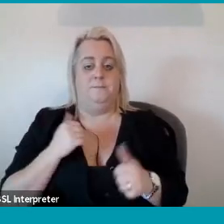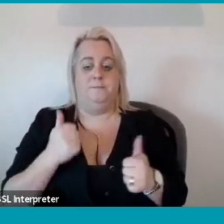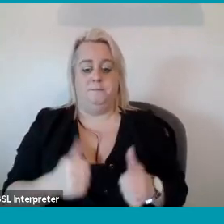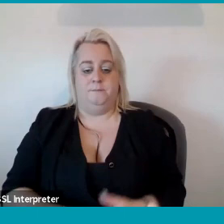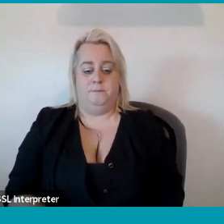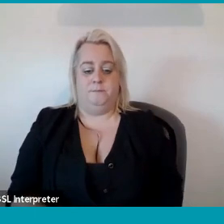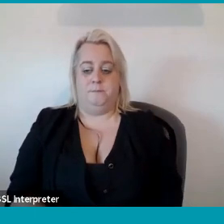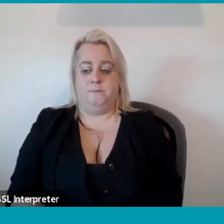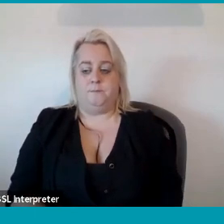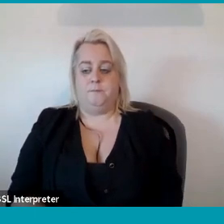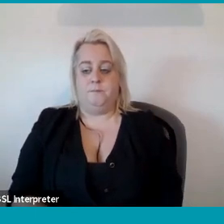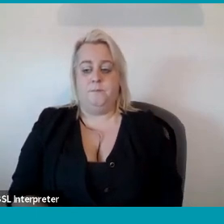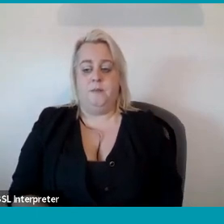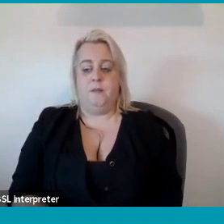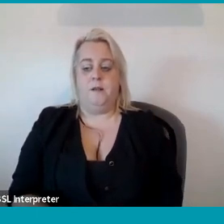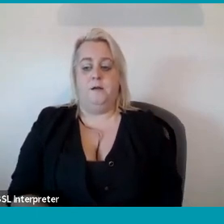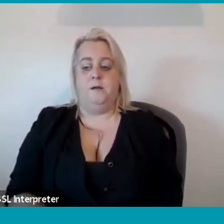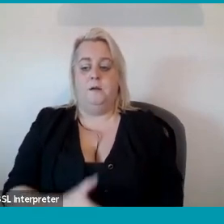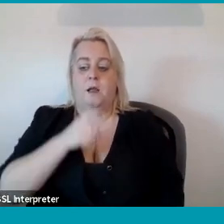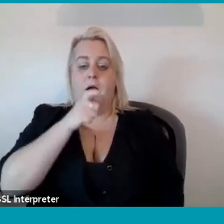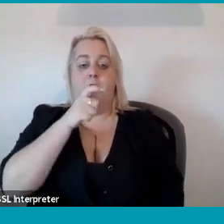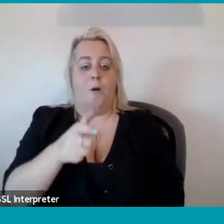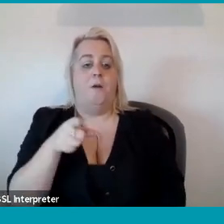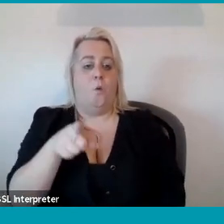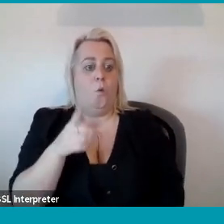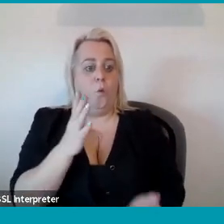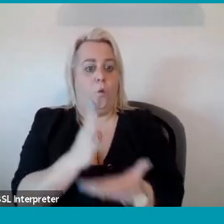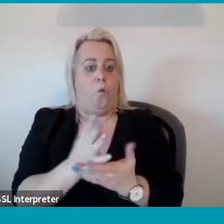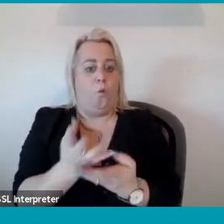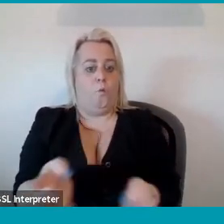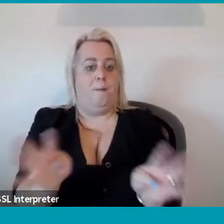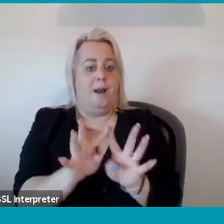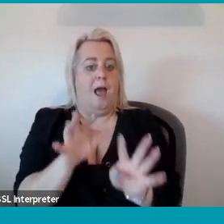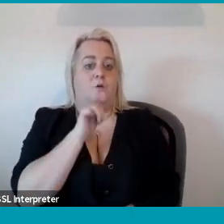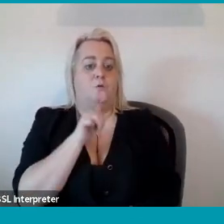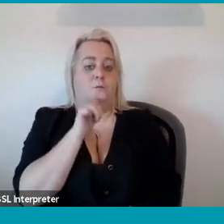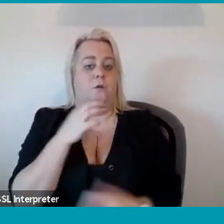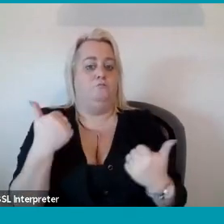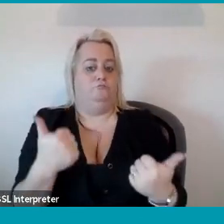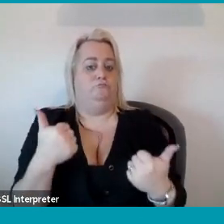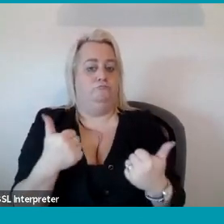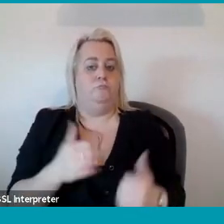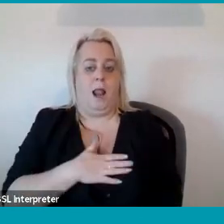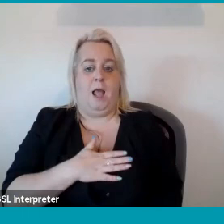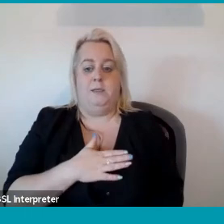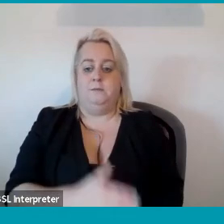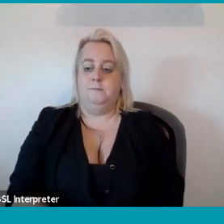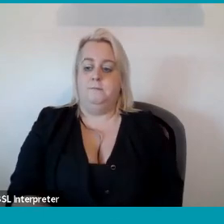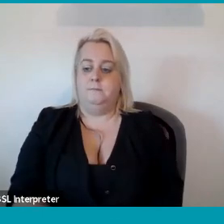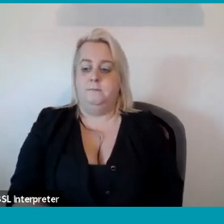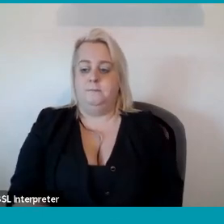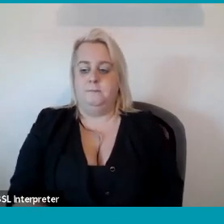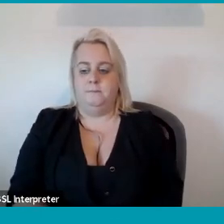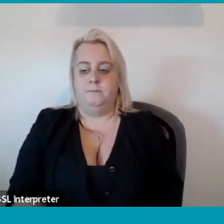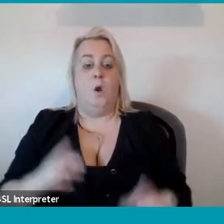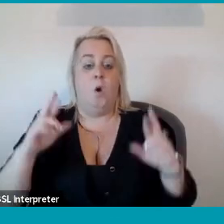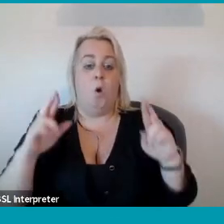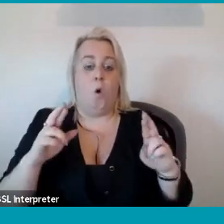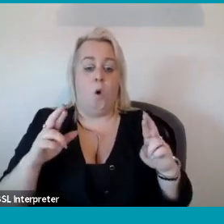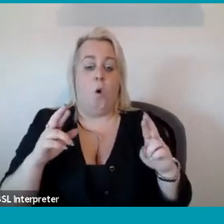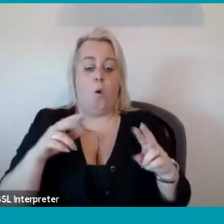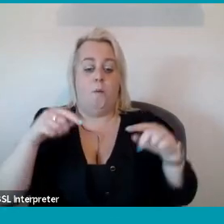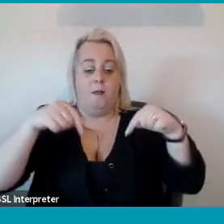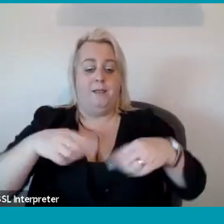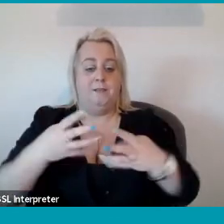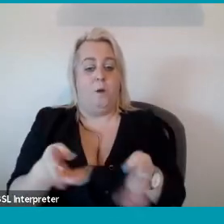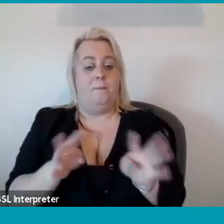Oh, thank you. So yeah, somebody's saying this was useful. So I'm glad it was useful. I hope it was useful for everyone. Do email me and